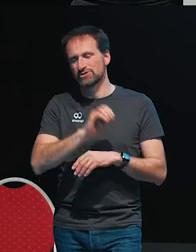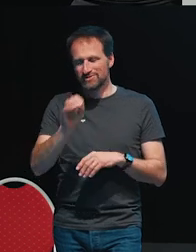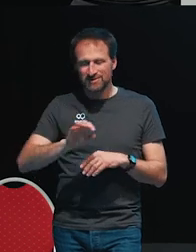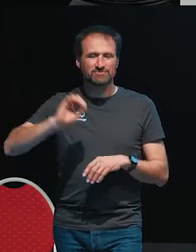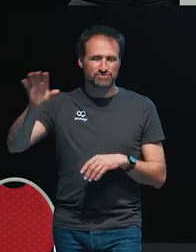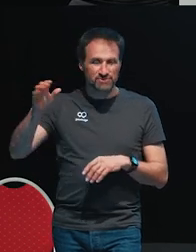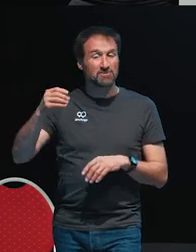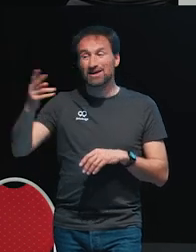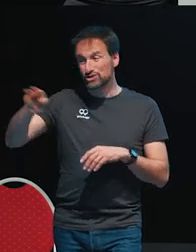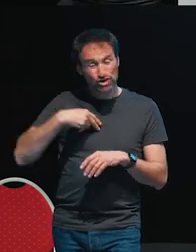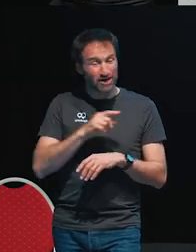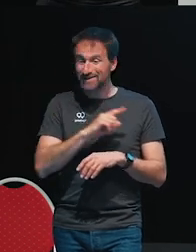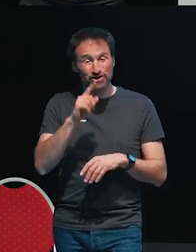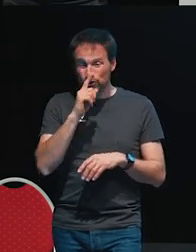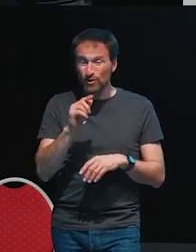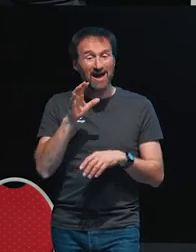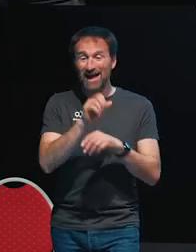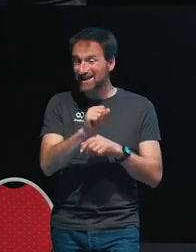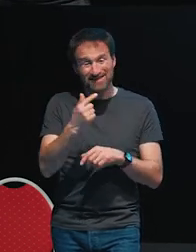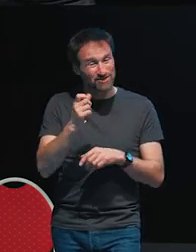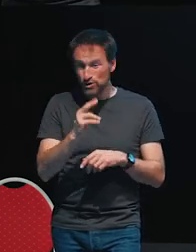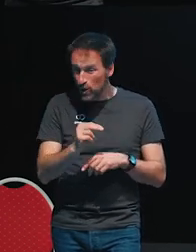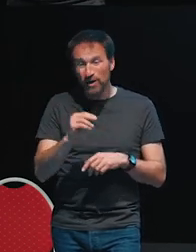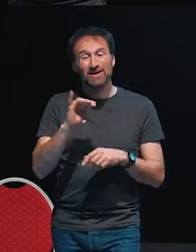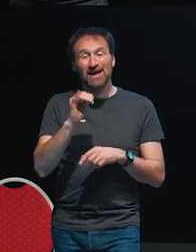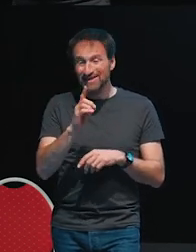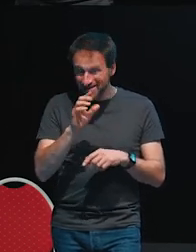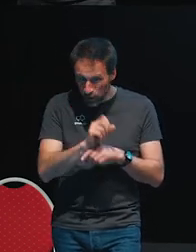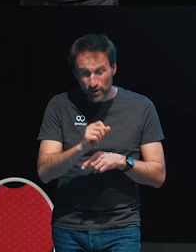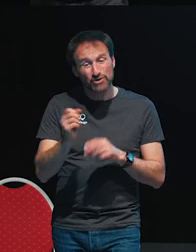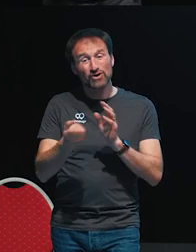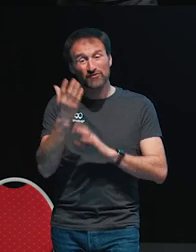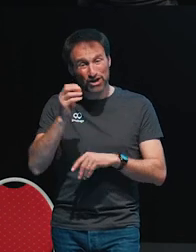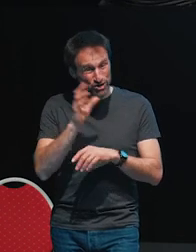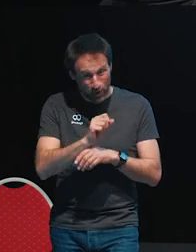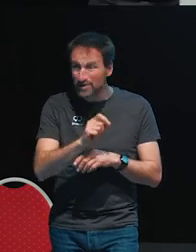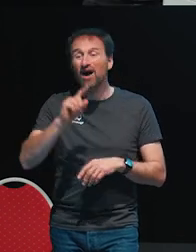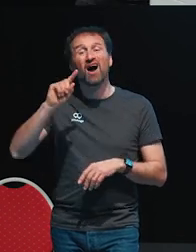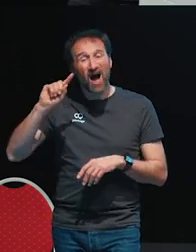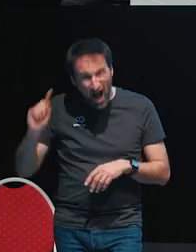not back not only an access token, not only a refresh token, an ID token, but also a cookie. So we're back to cookies again.